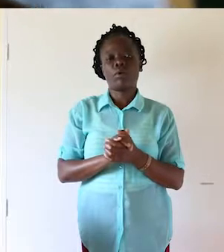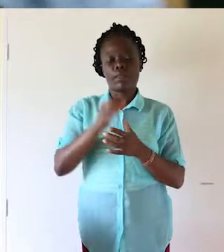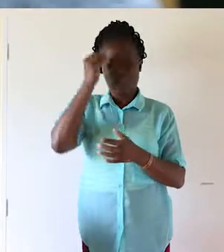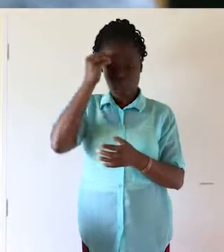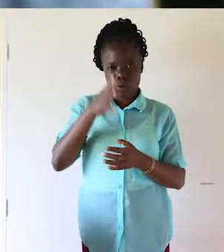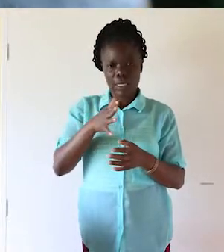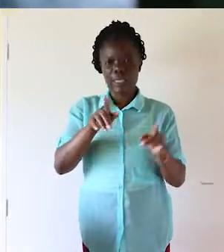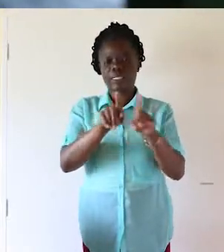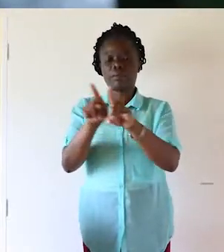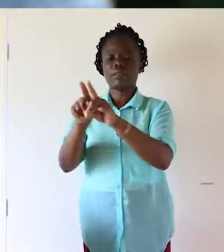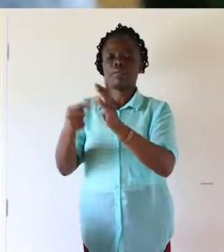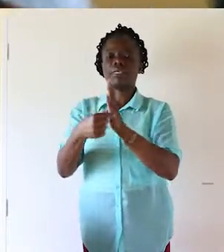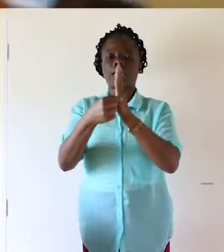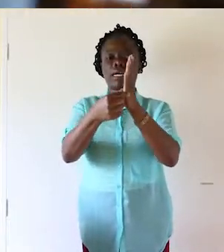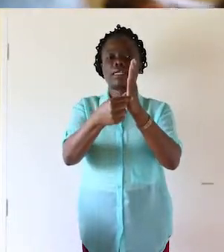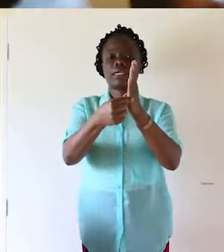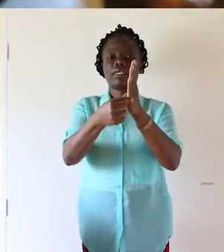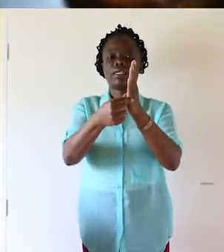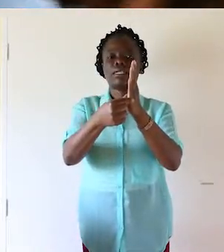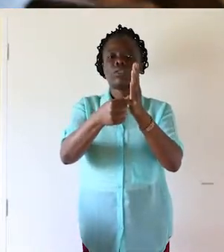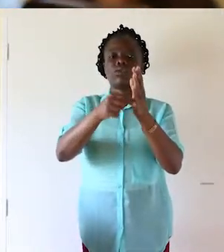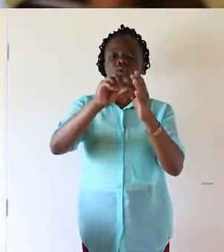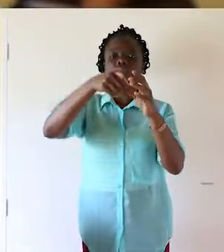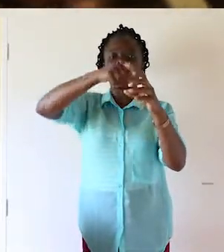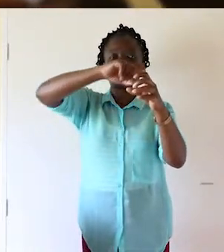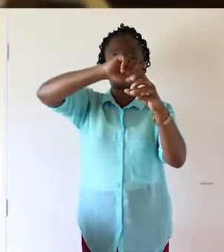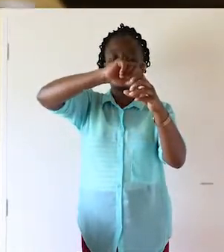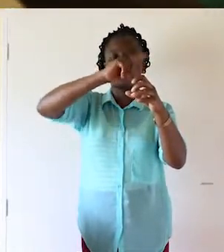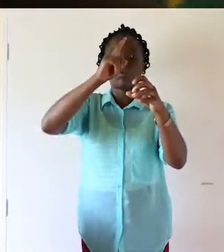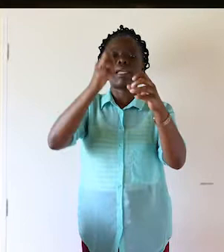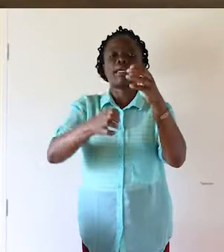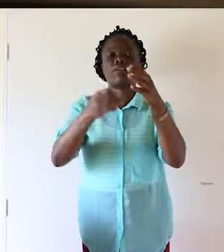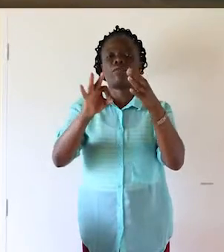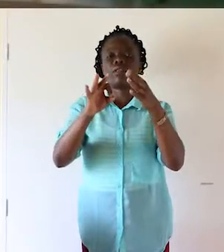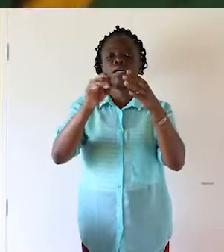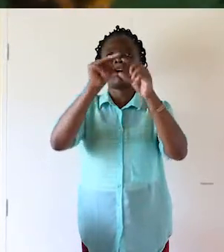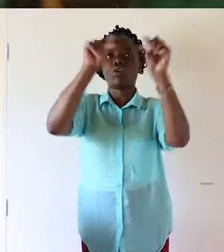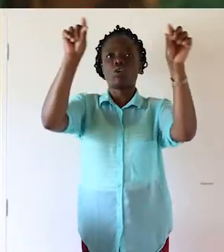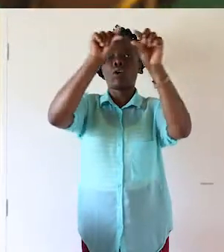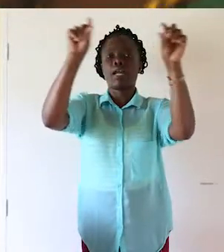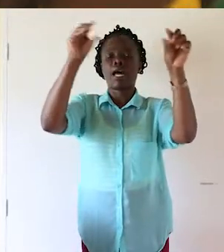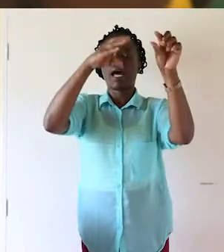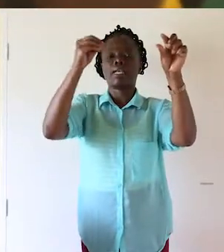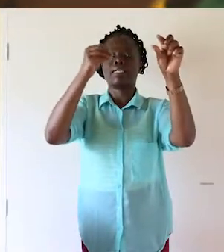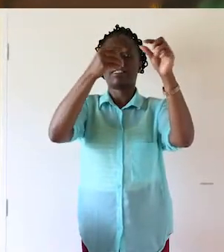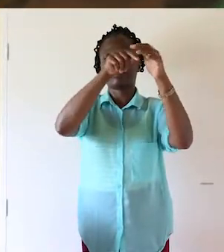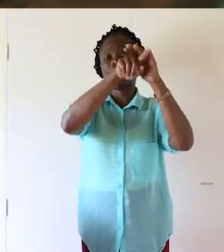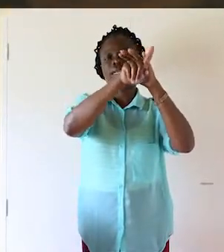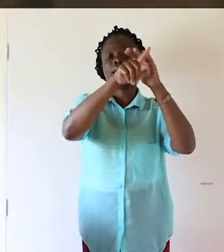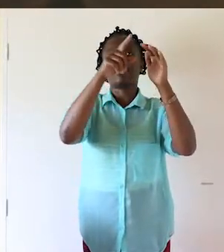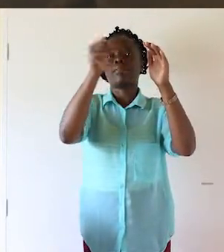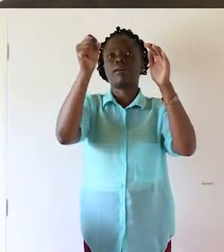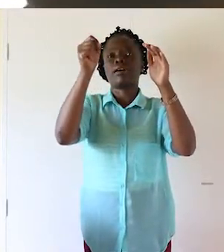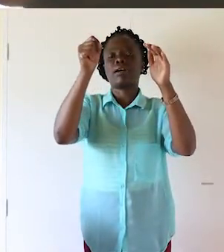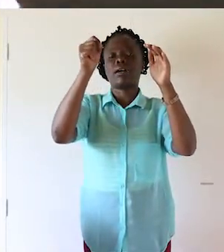The learner is also guided to unscrew one end of the rod and slide in the